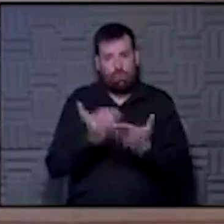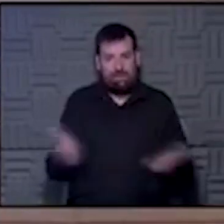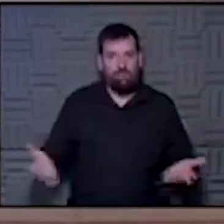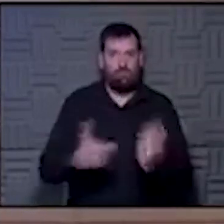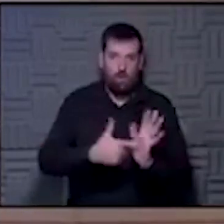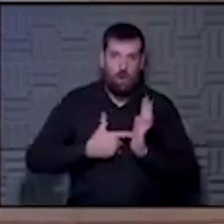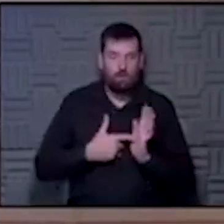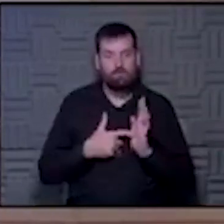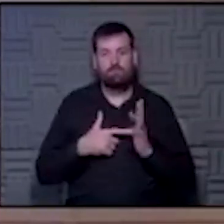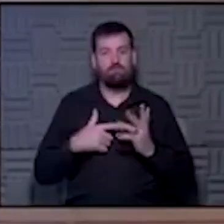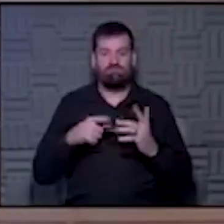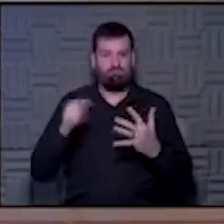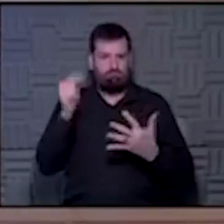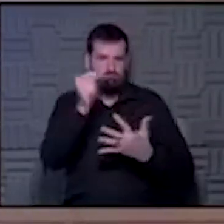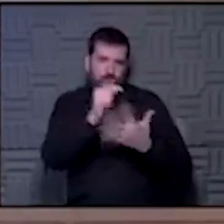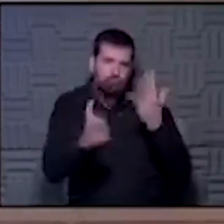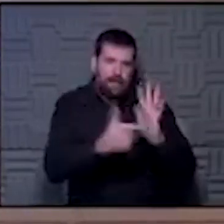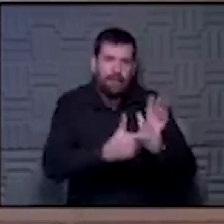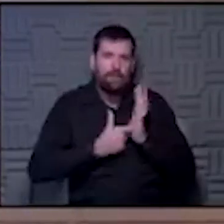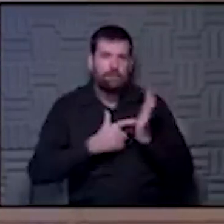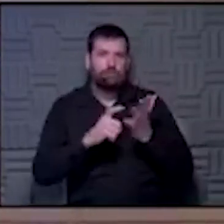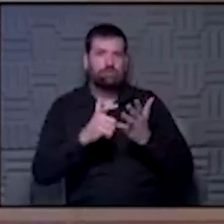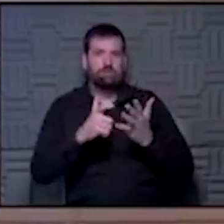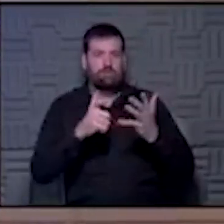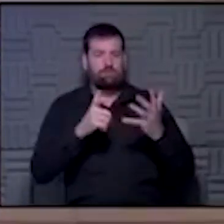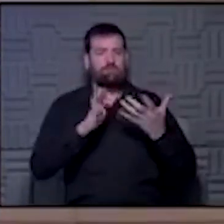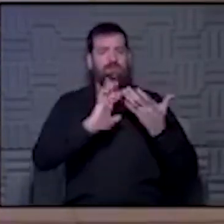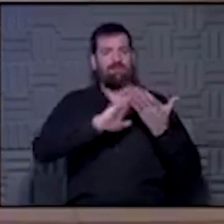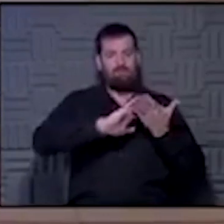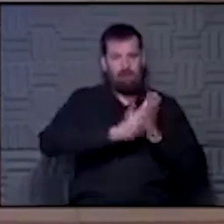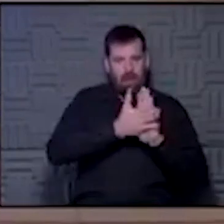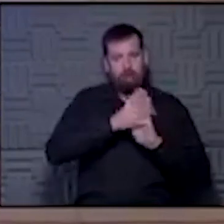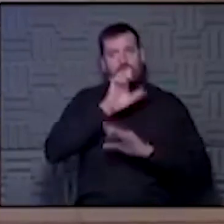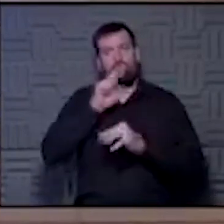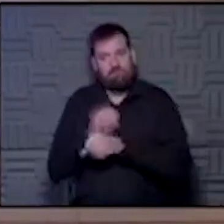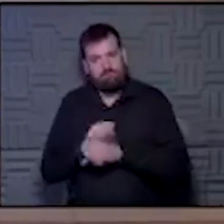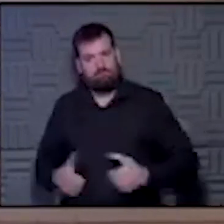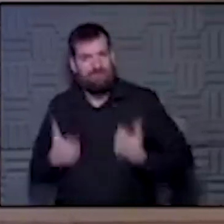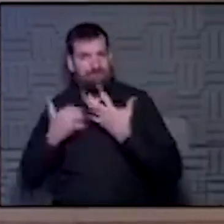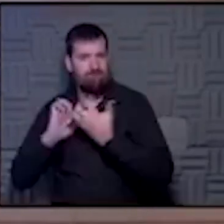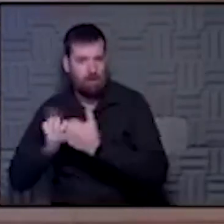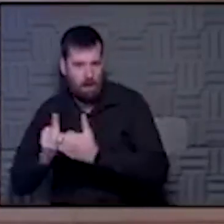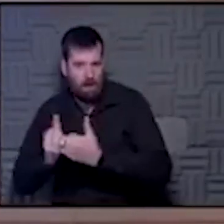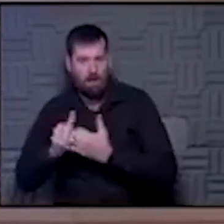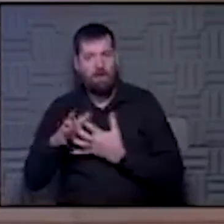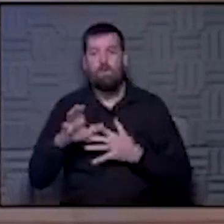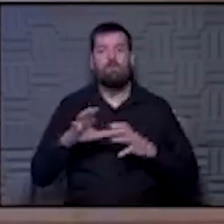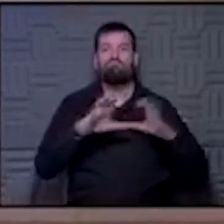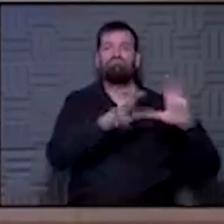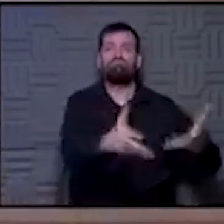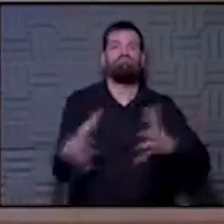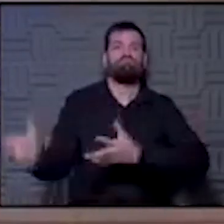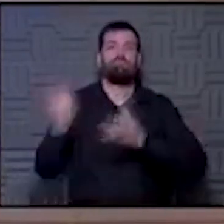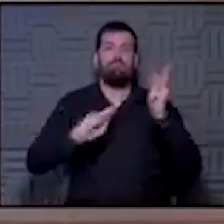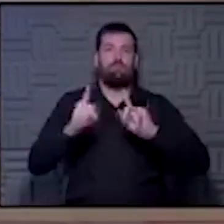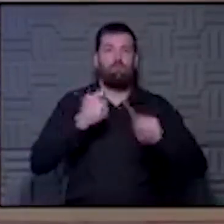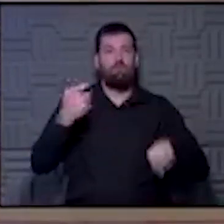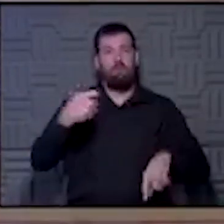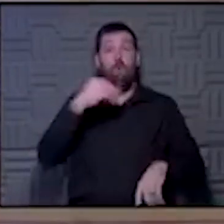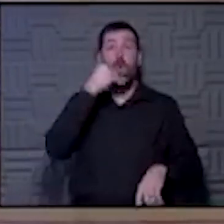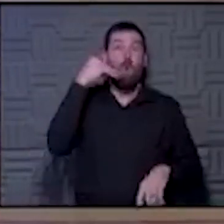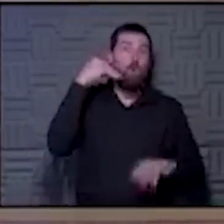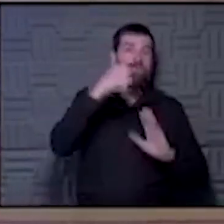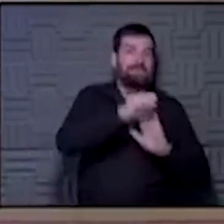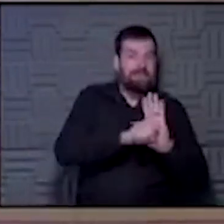do, how to take those regulations and turn them into practice. And they're doing that with groups of people from a home state. So it's a